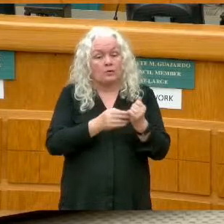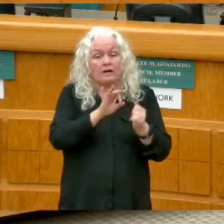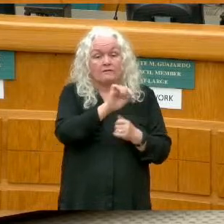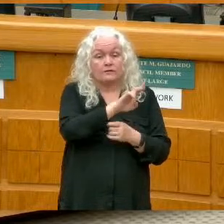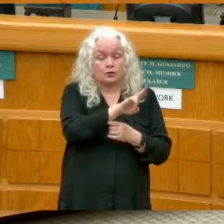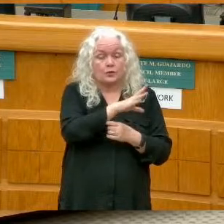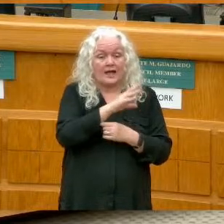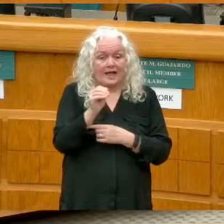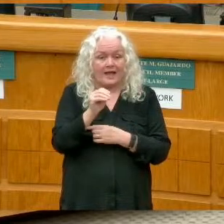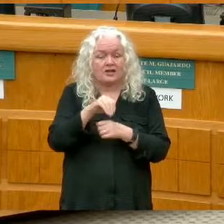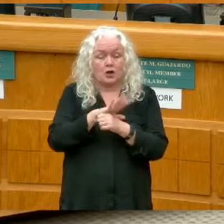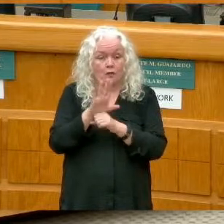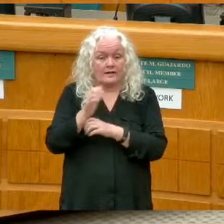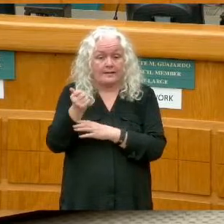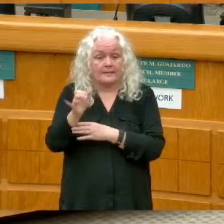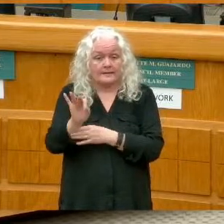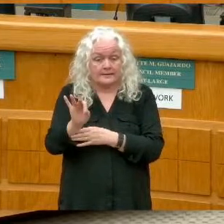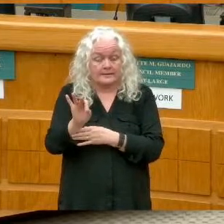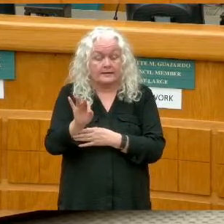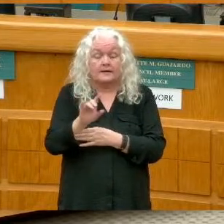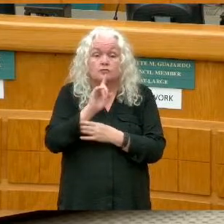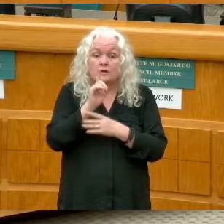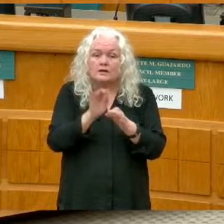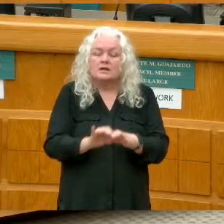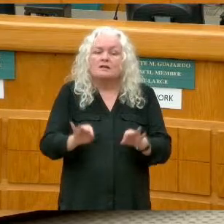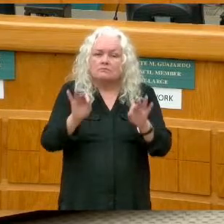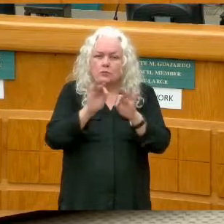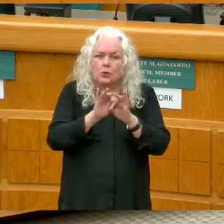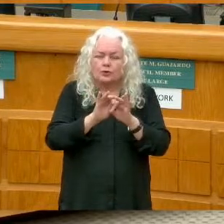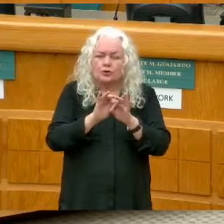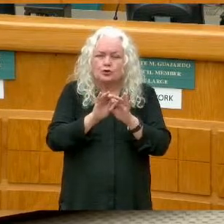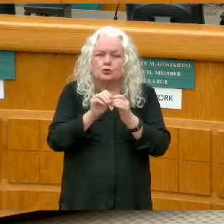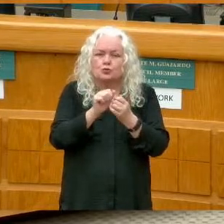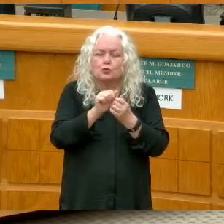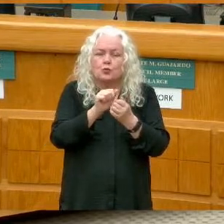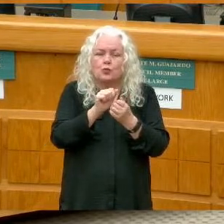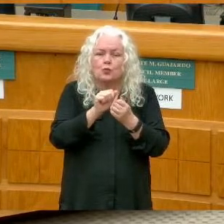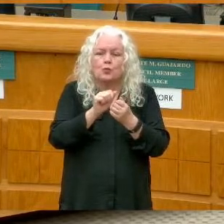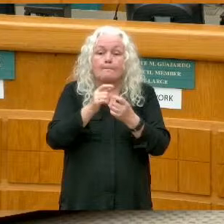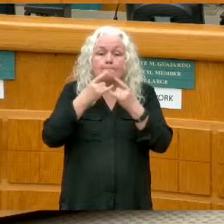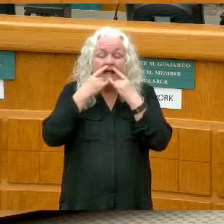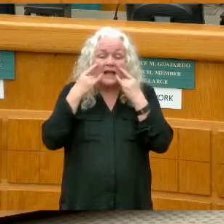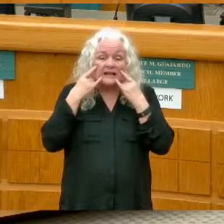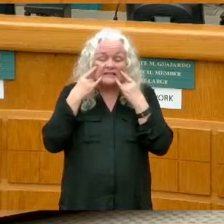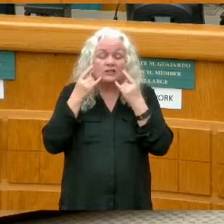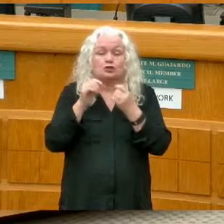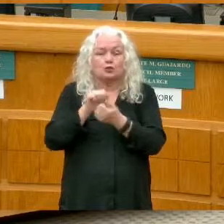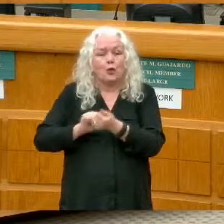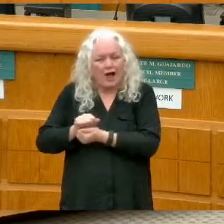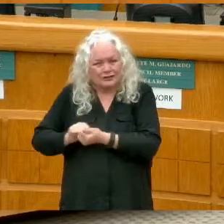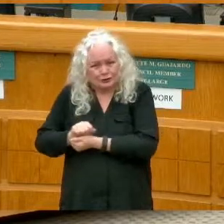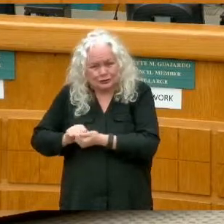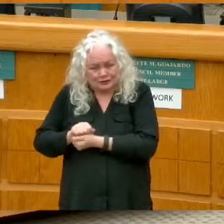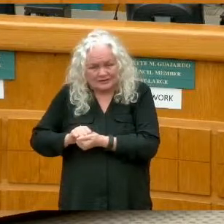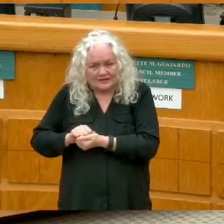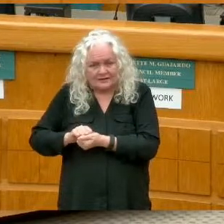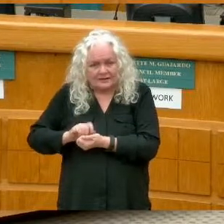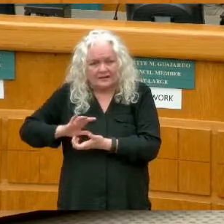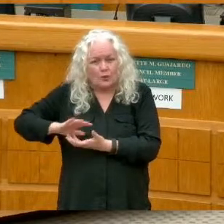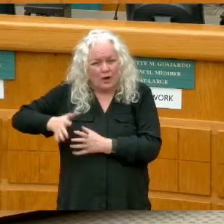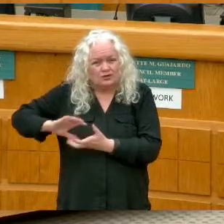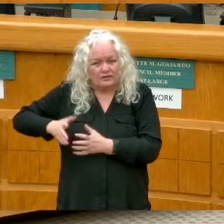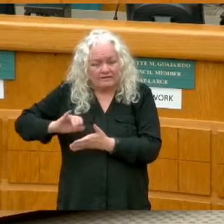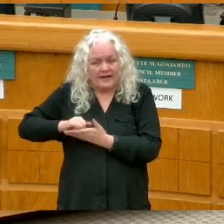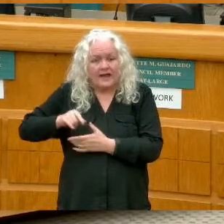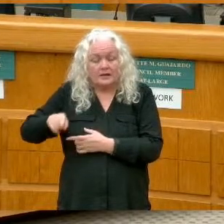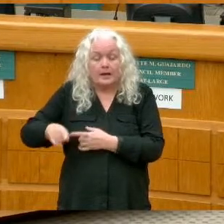and COVID-19. It is important to also wash reusable masks. For kids, and especially the younger